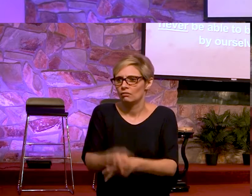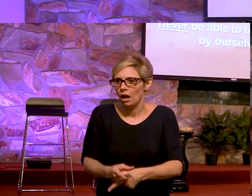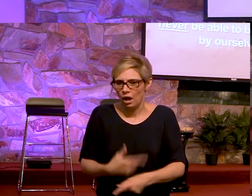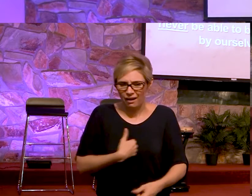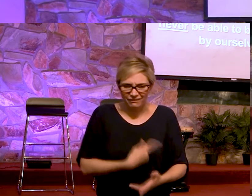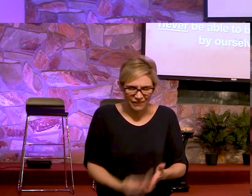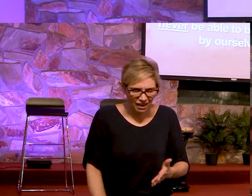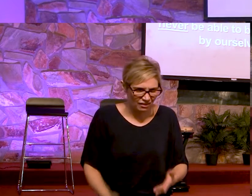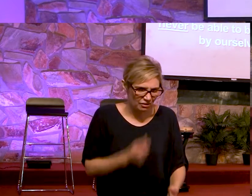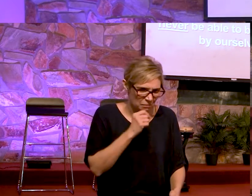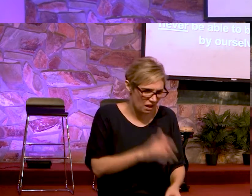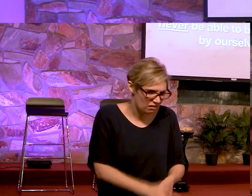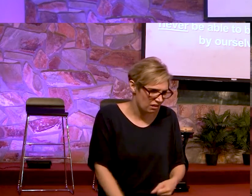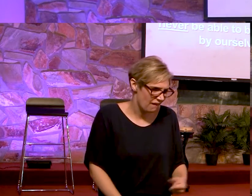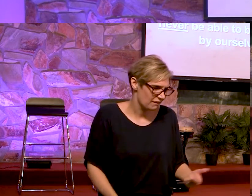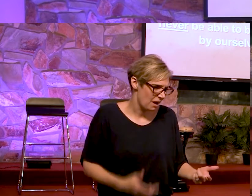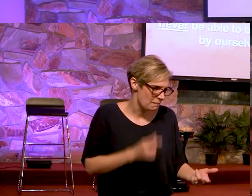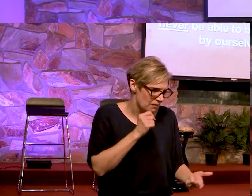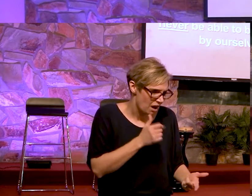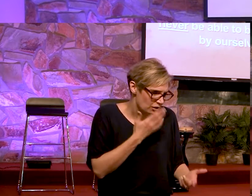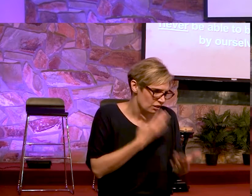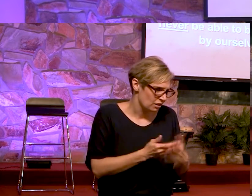I'm a failure.